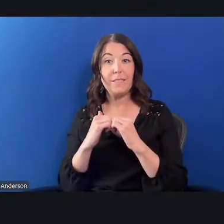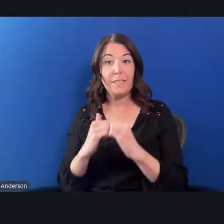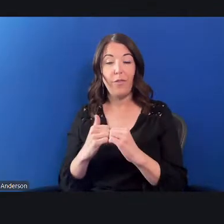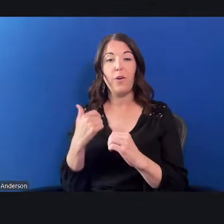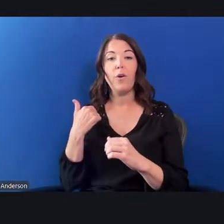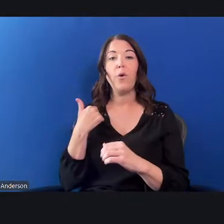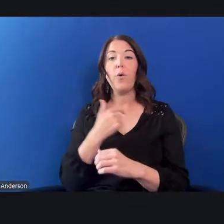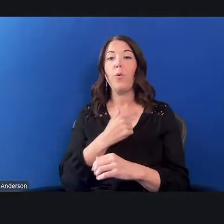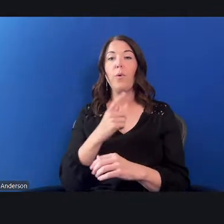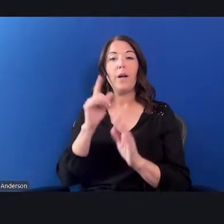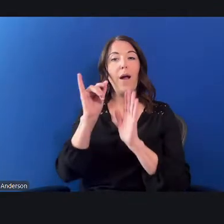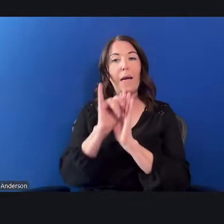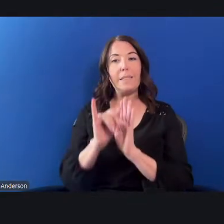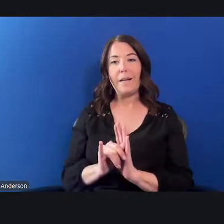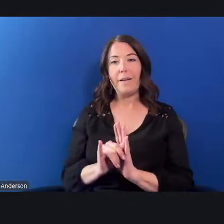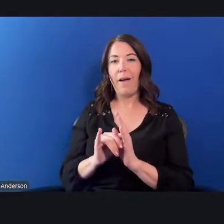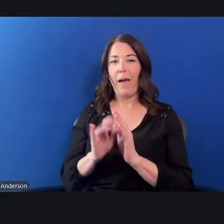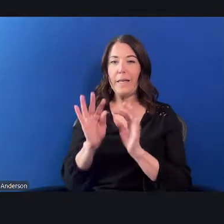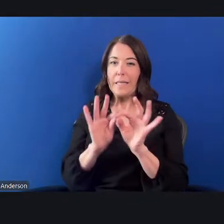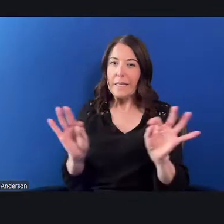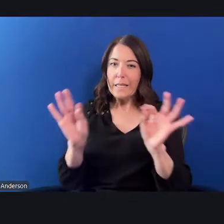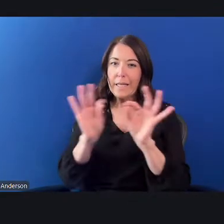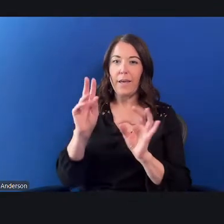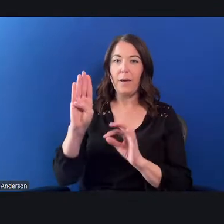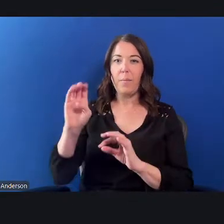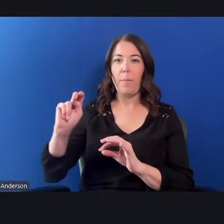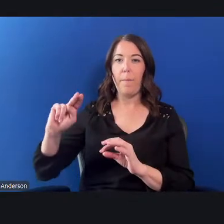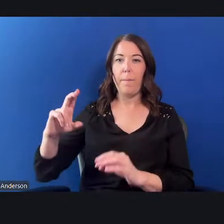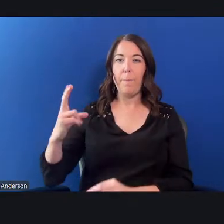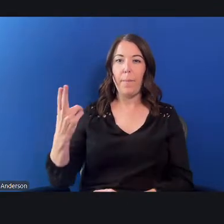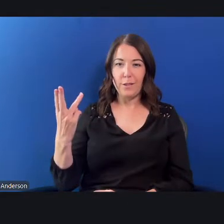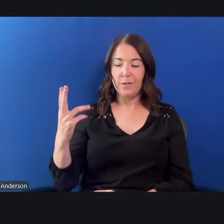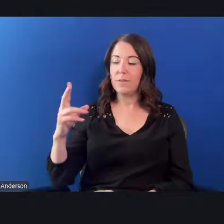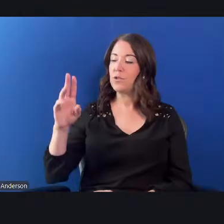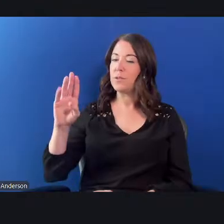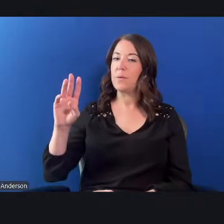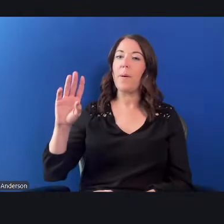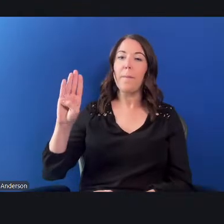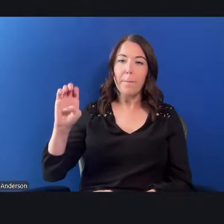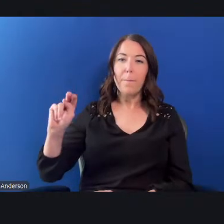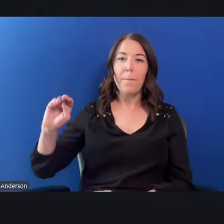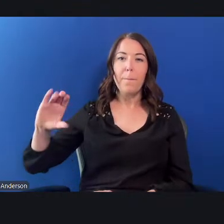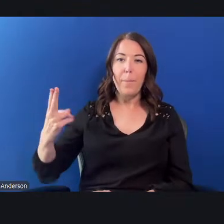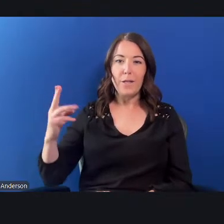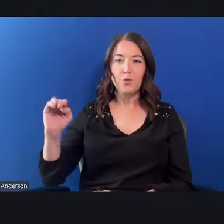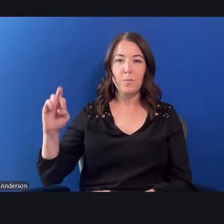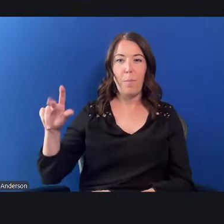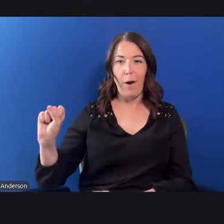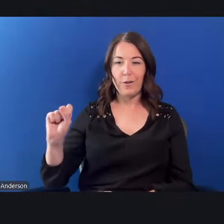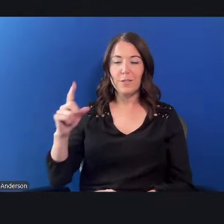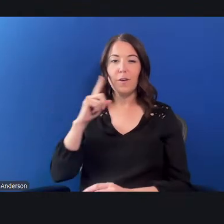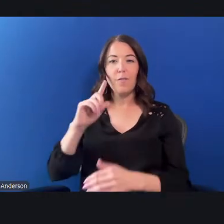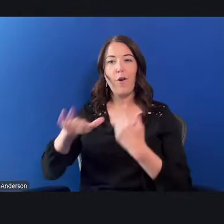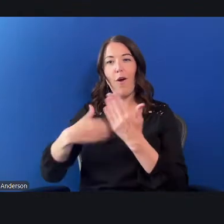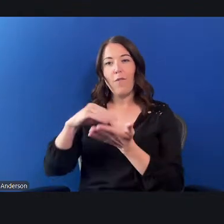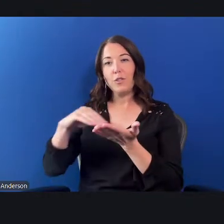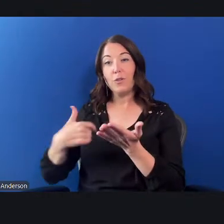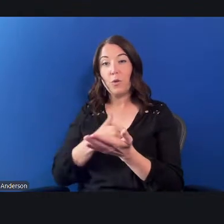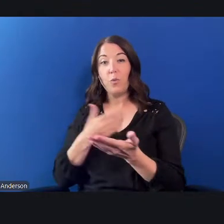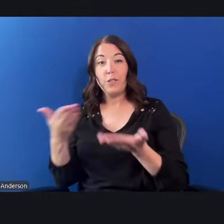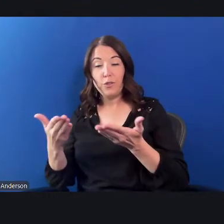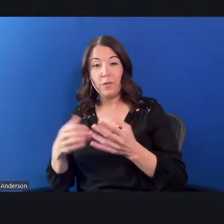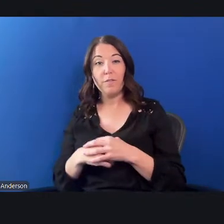identifying key benchmarks for the students that we serve, in addition to what the state legislature and the State Board of Education